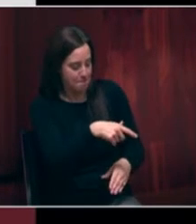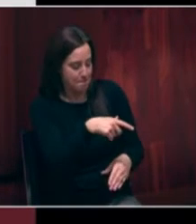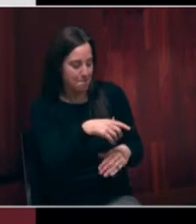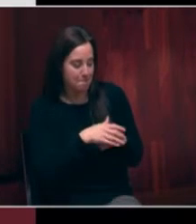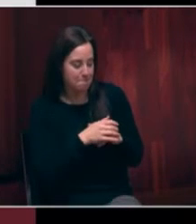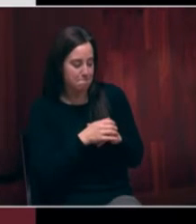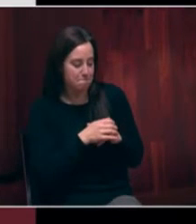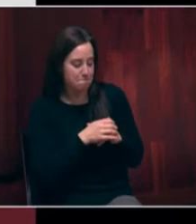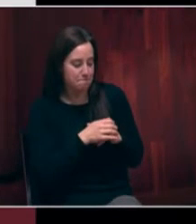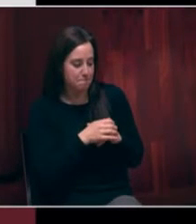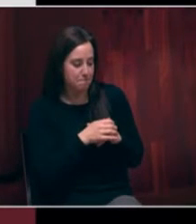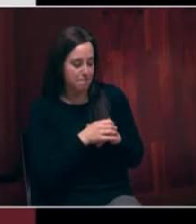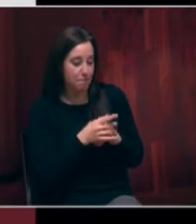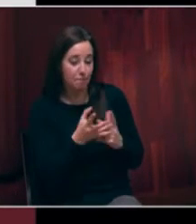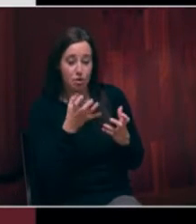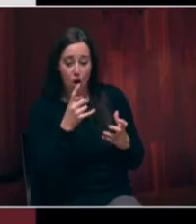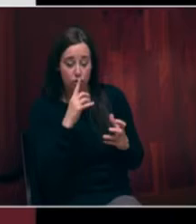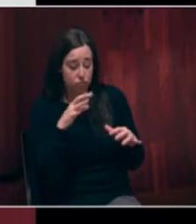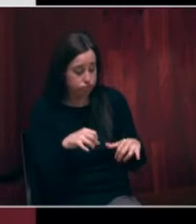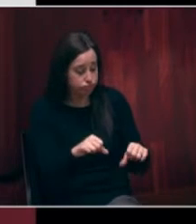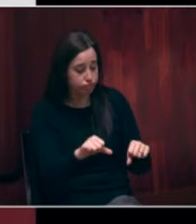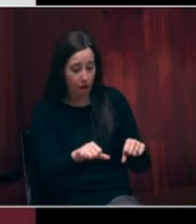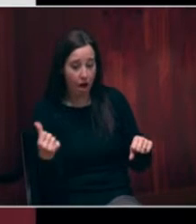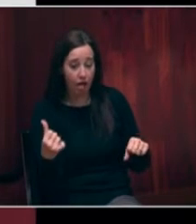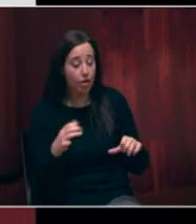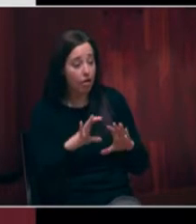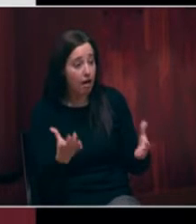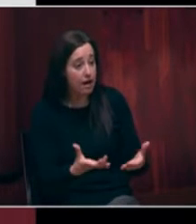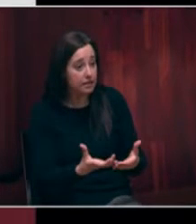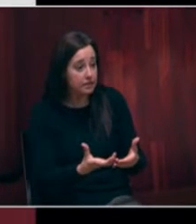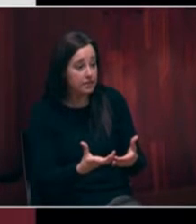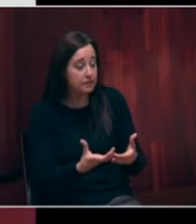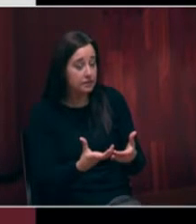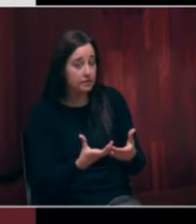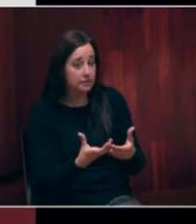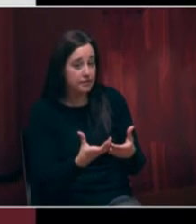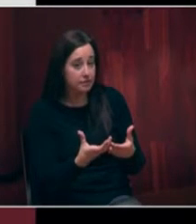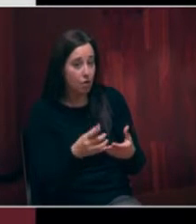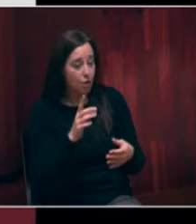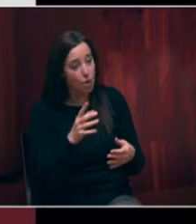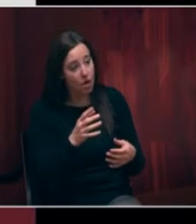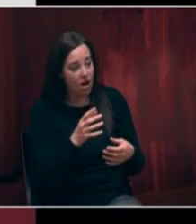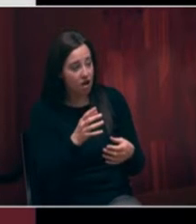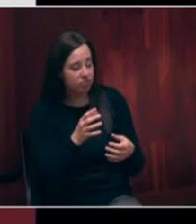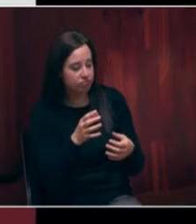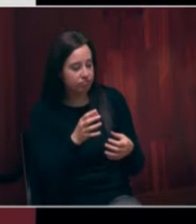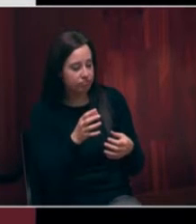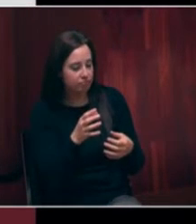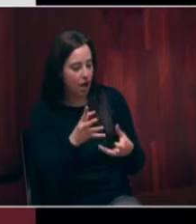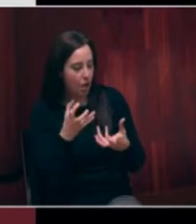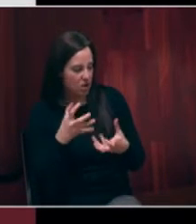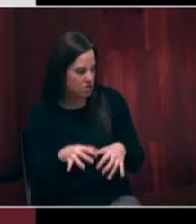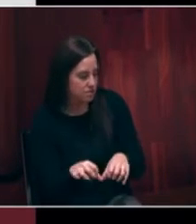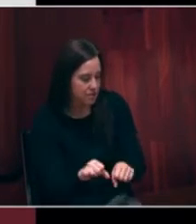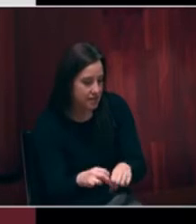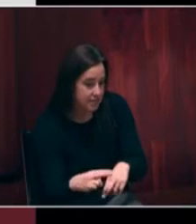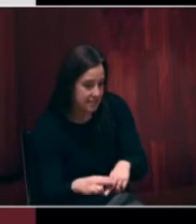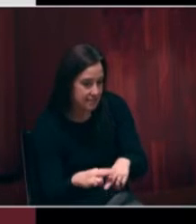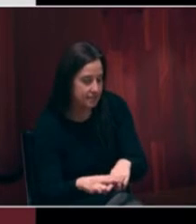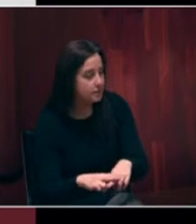of another course, let's say you want to make sure you got a seat in one 4 months from now, do that as a